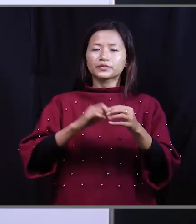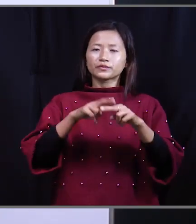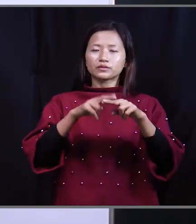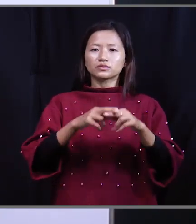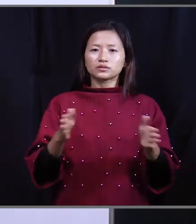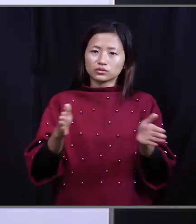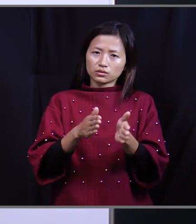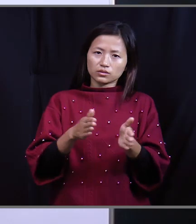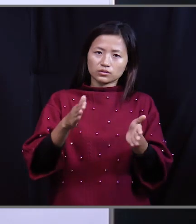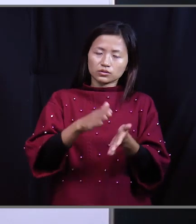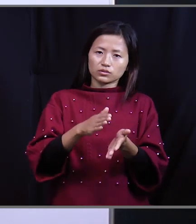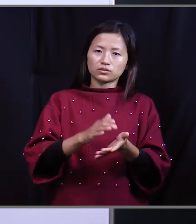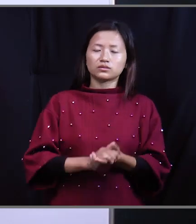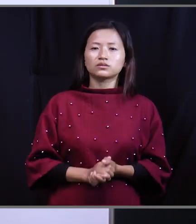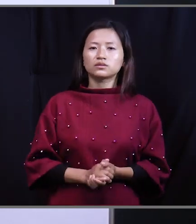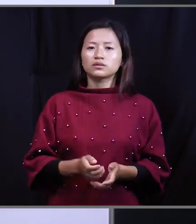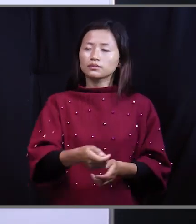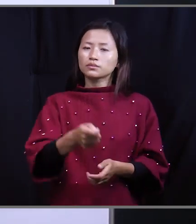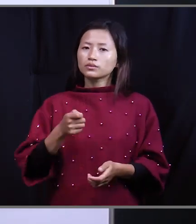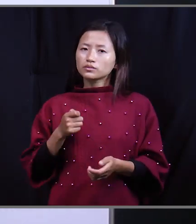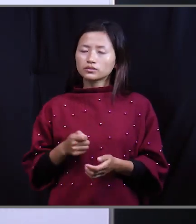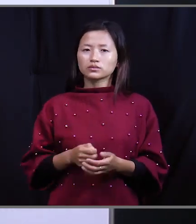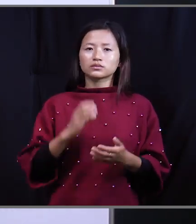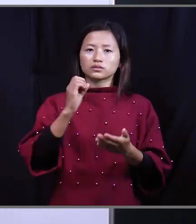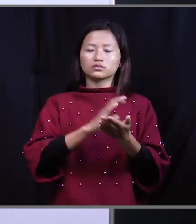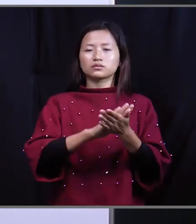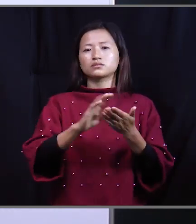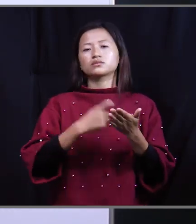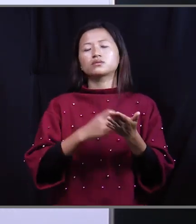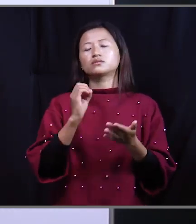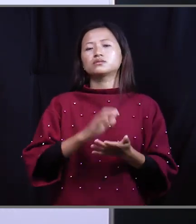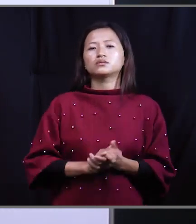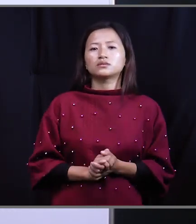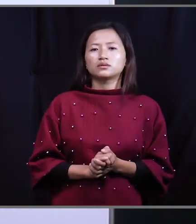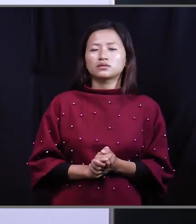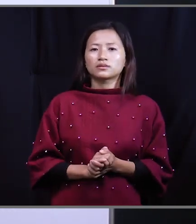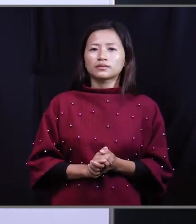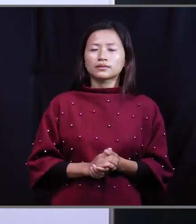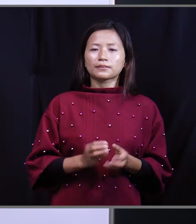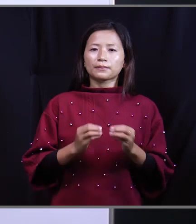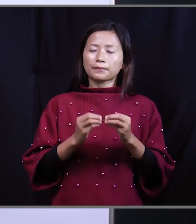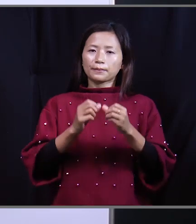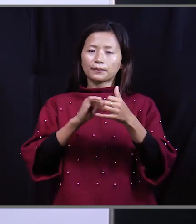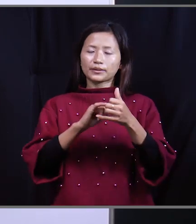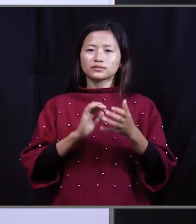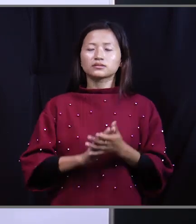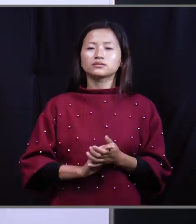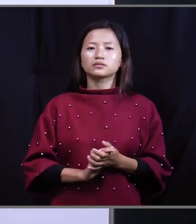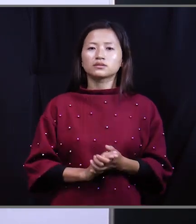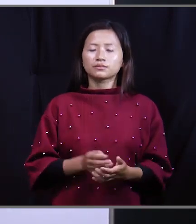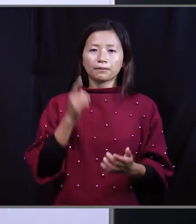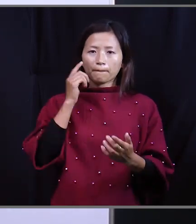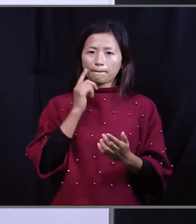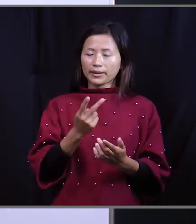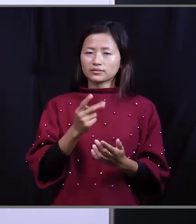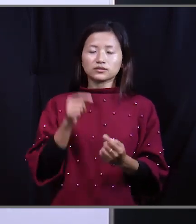become shorter and shorter and will pull the chromatids, okay? So what is the main aim? The main aim is